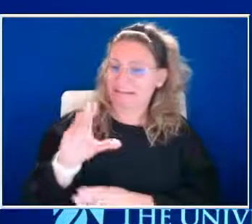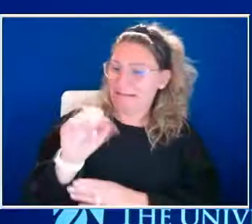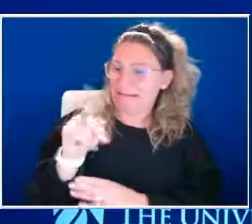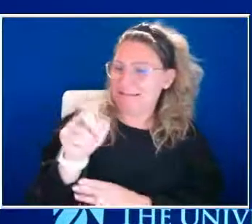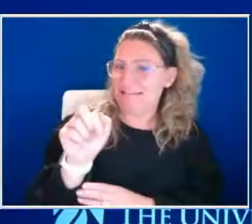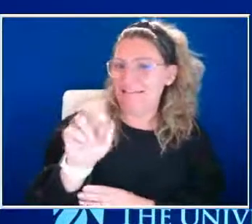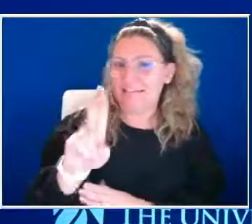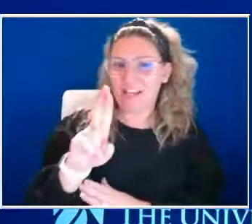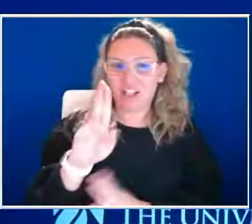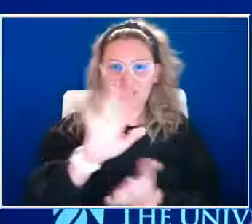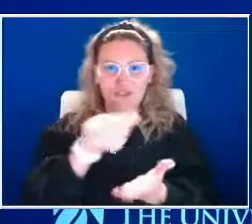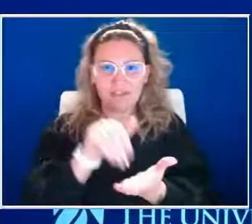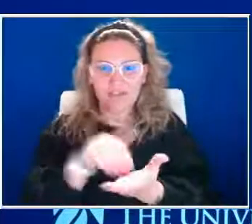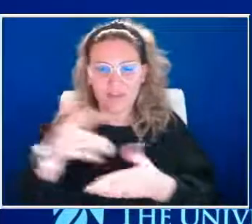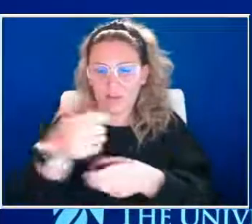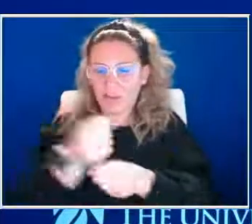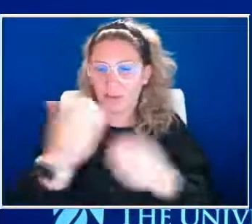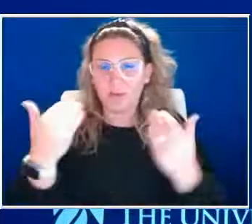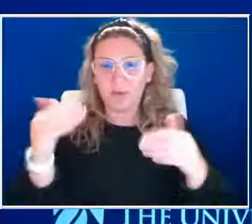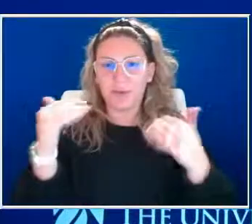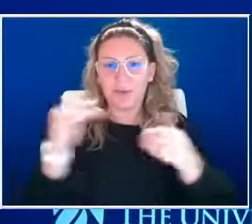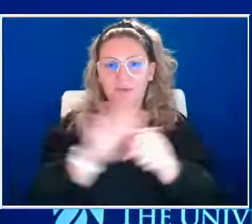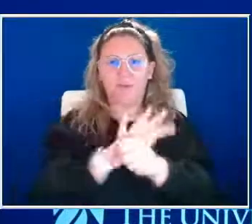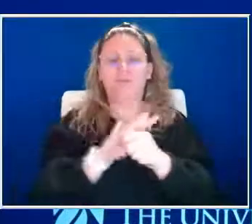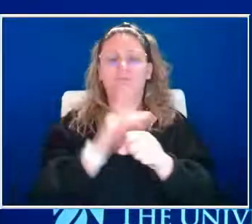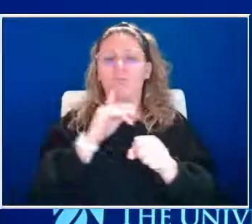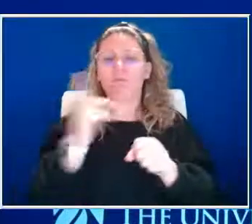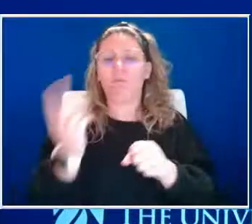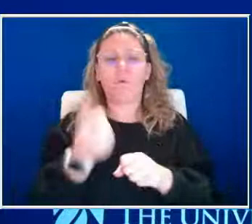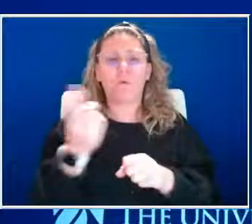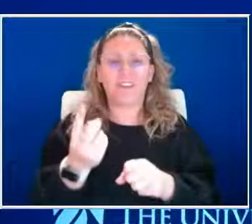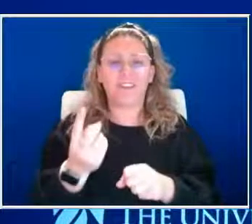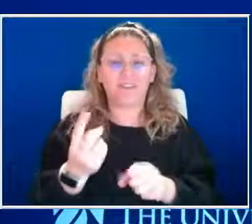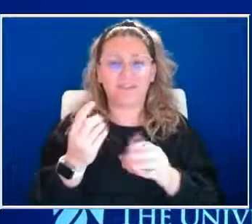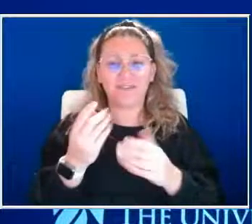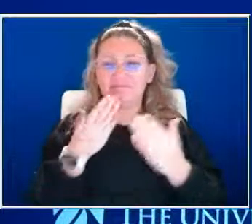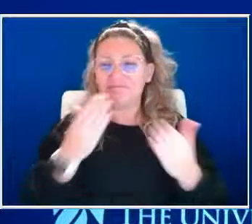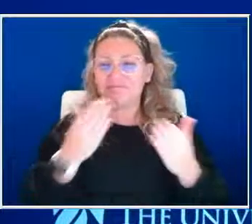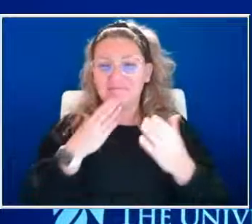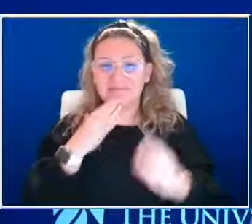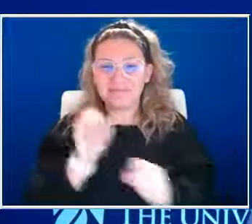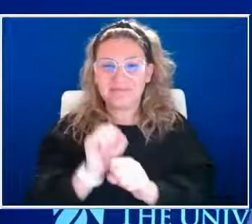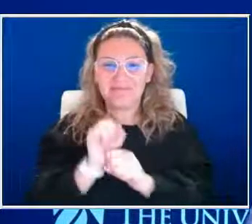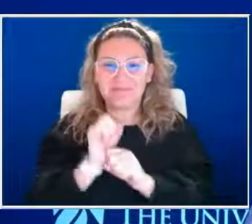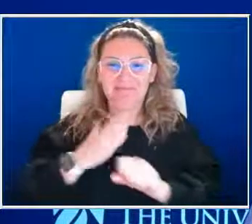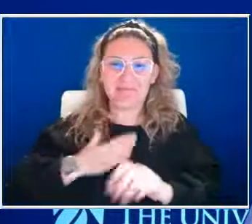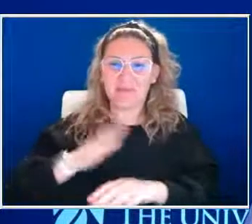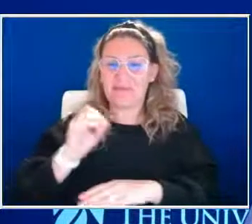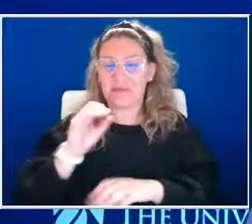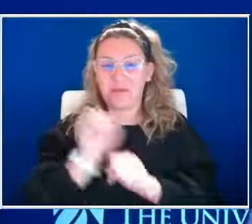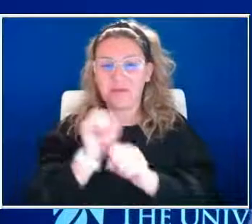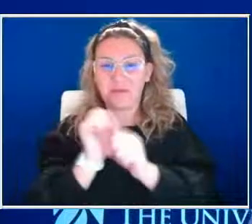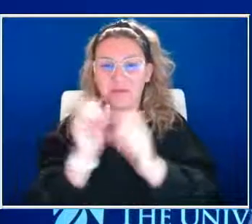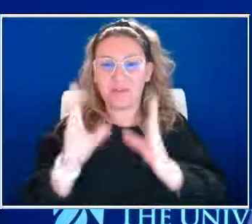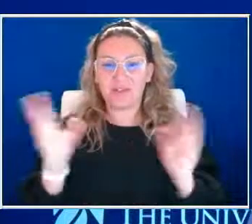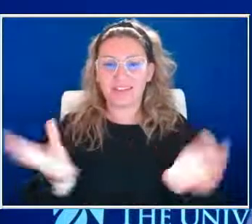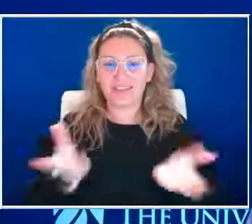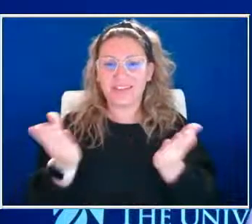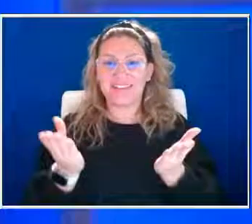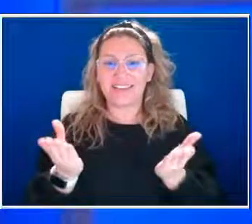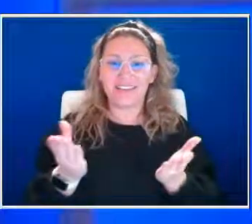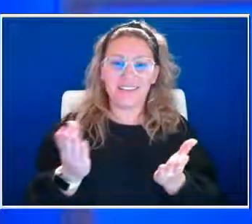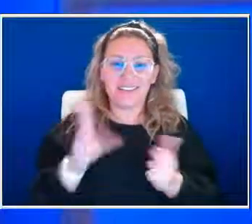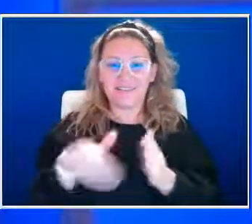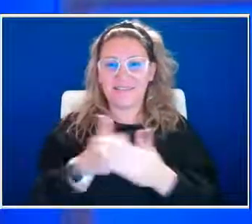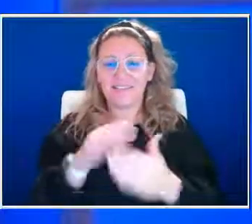cancer centers. Just again, always grateful for working with my colleagues here, and we're all working for the same goal.